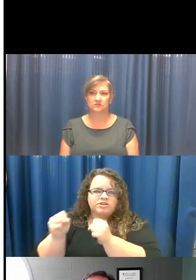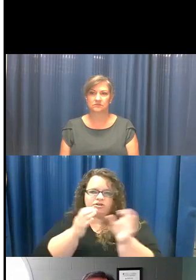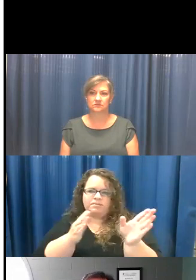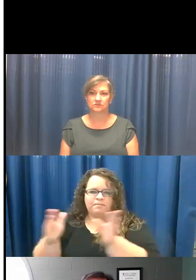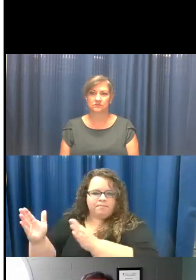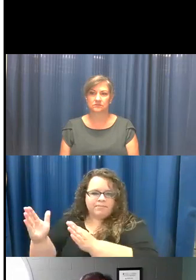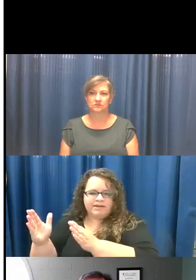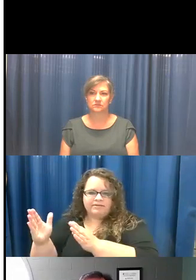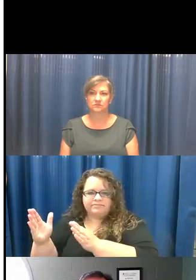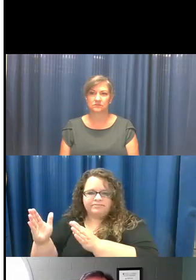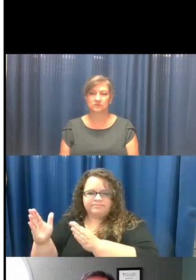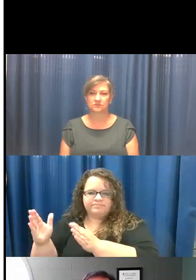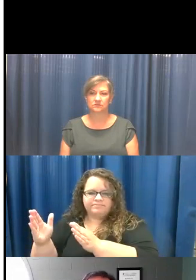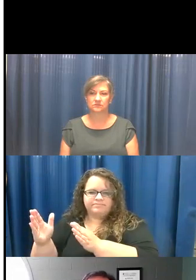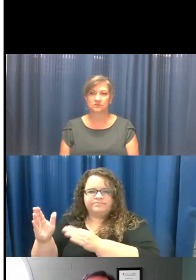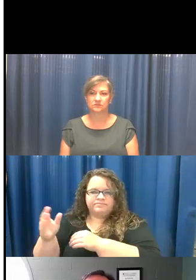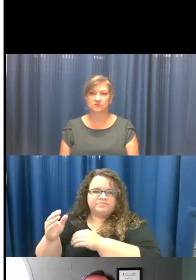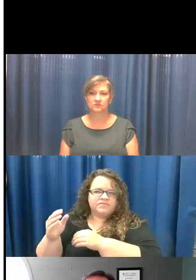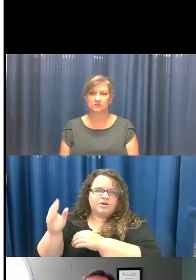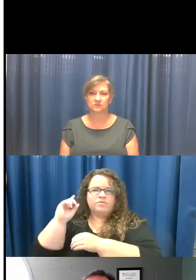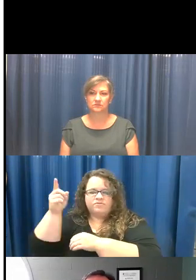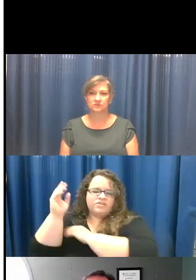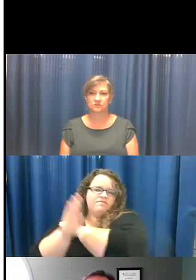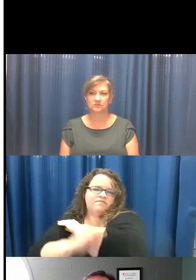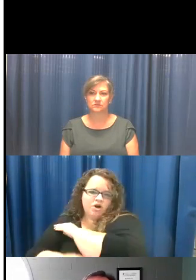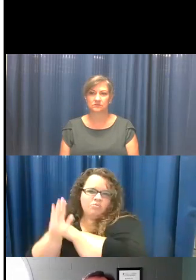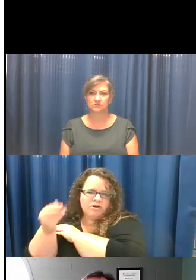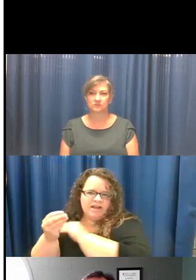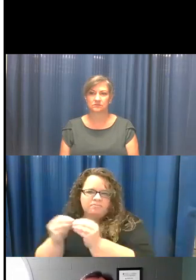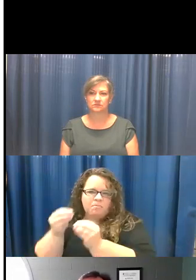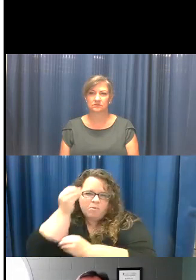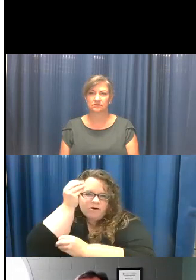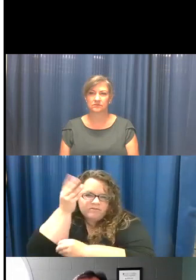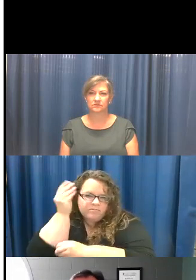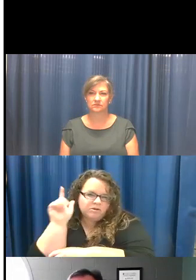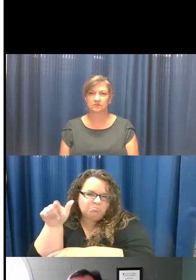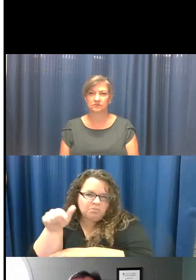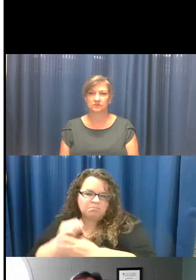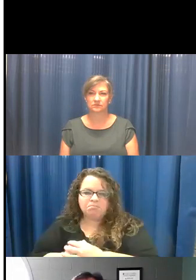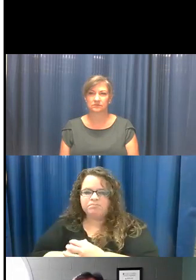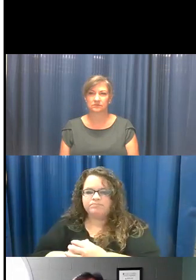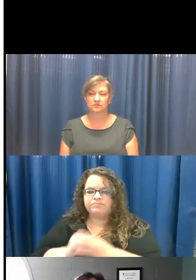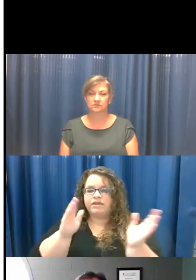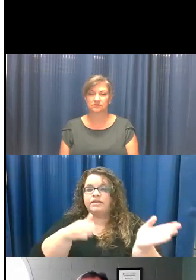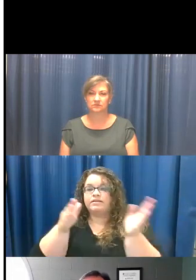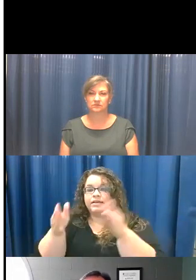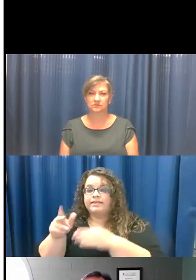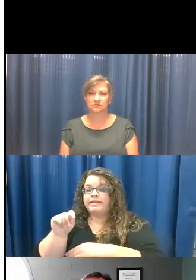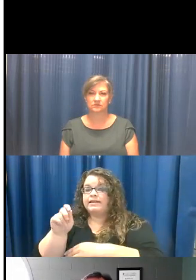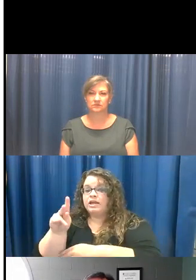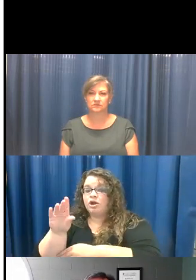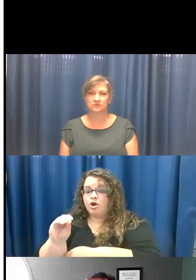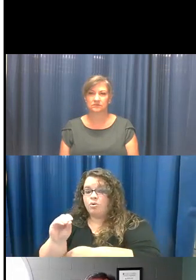our strategic plan this fall, and I have a little bit more information about that coming up. Dr. Tico Hardy has joined us as our